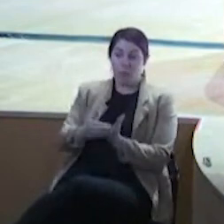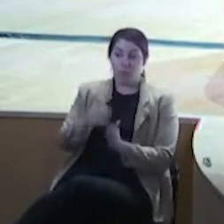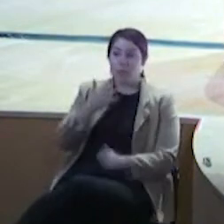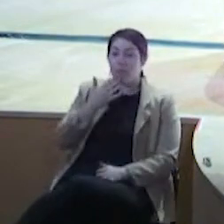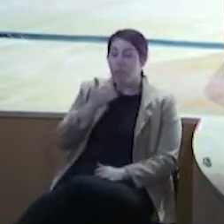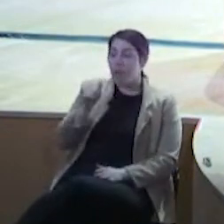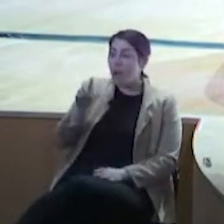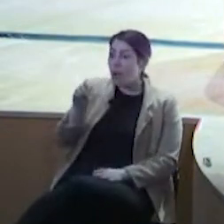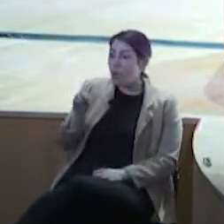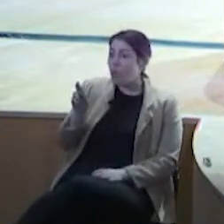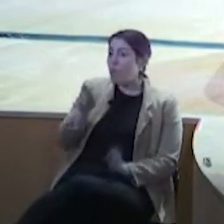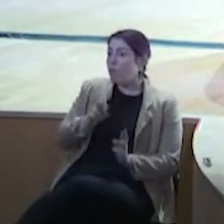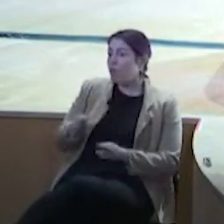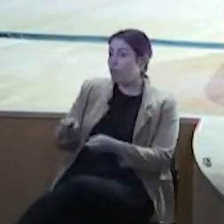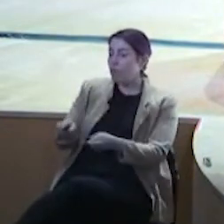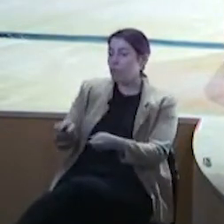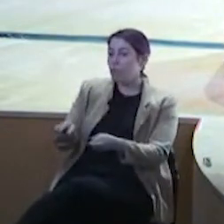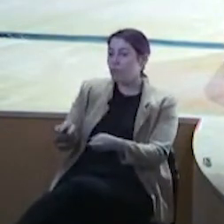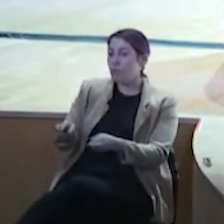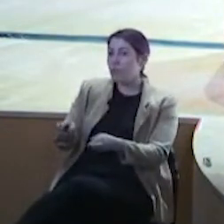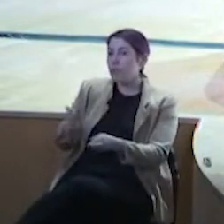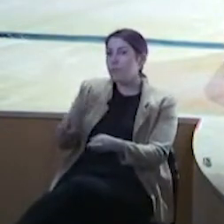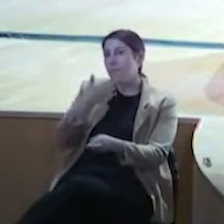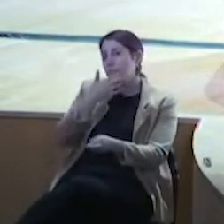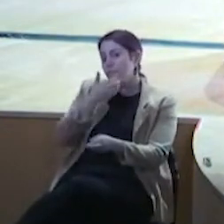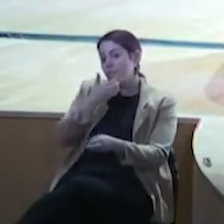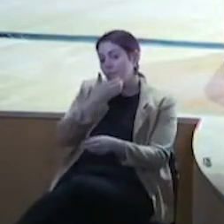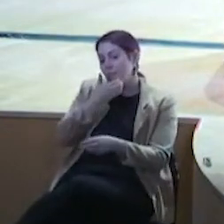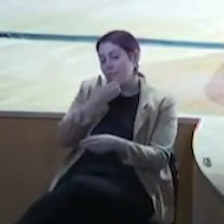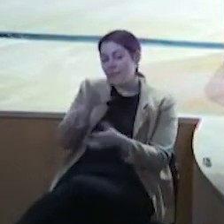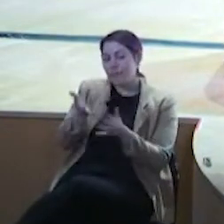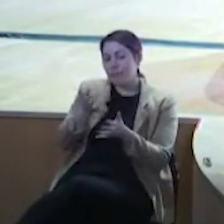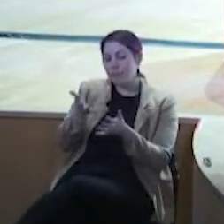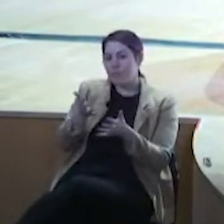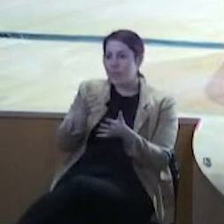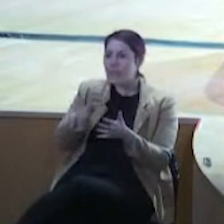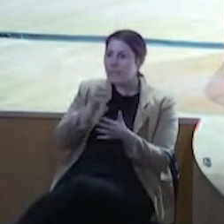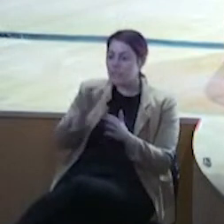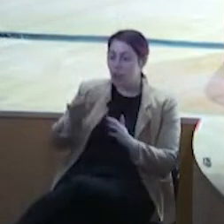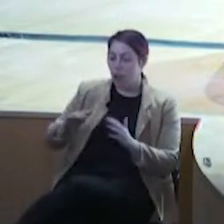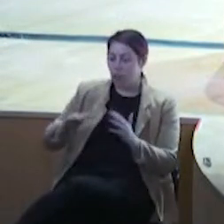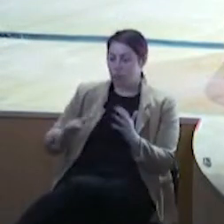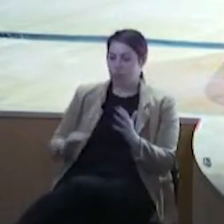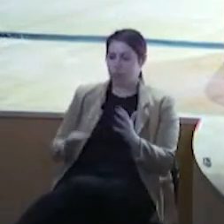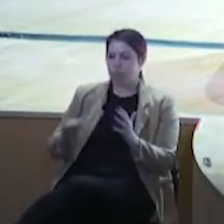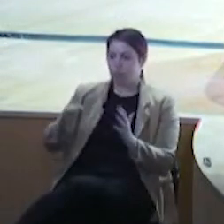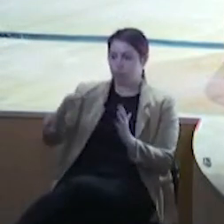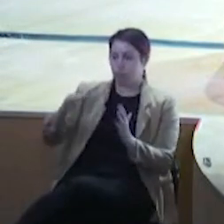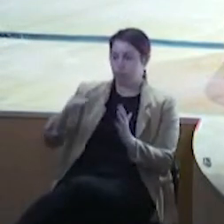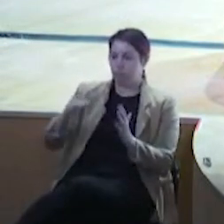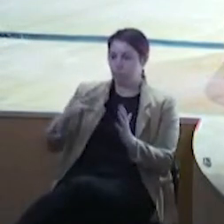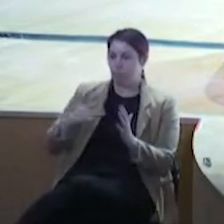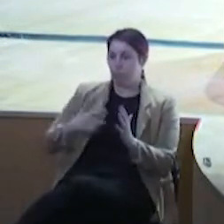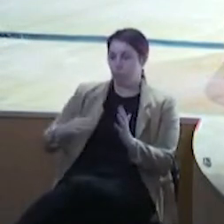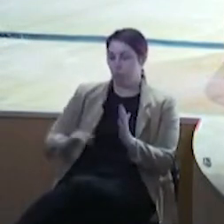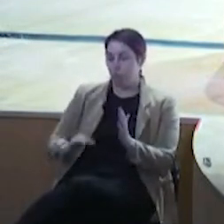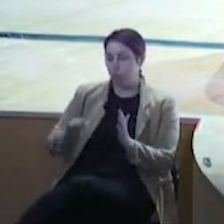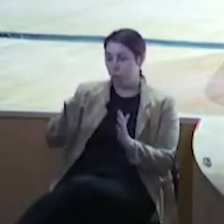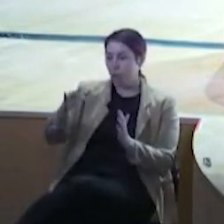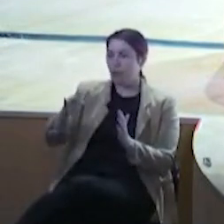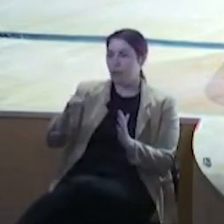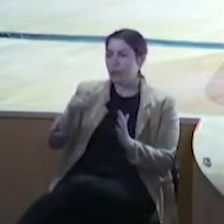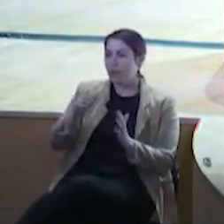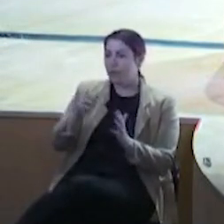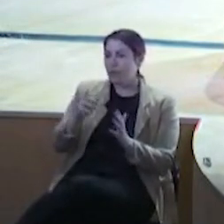Colorado River is not up to its levels, not enough